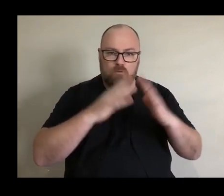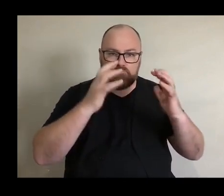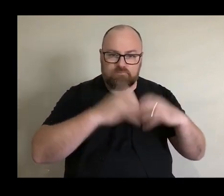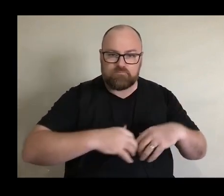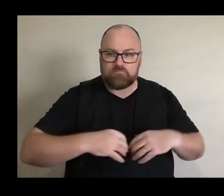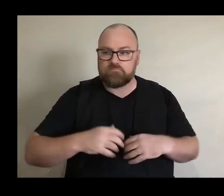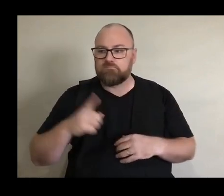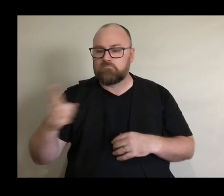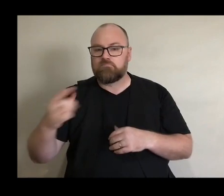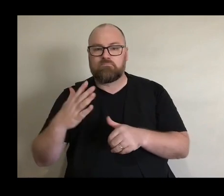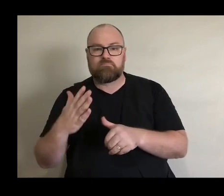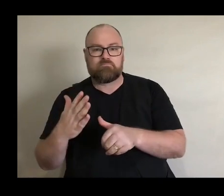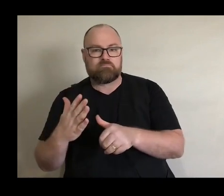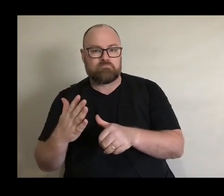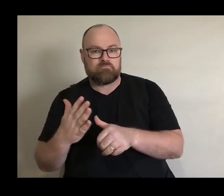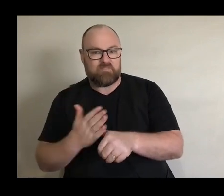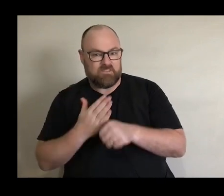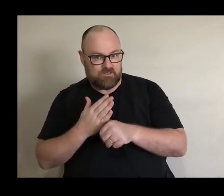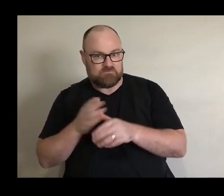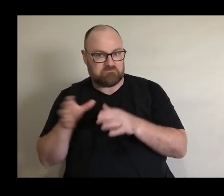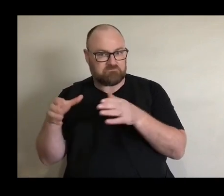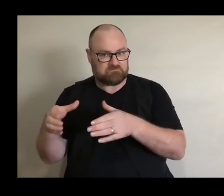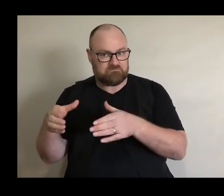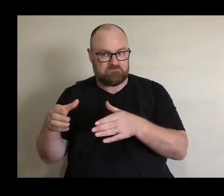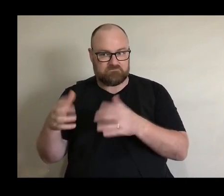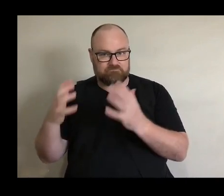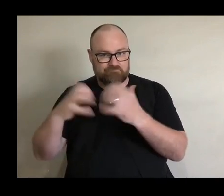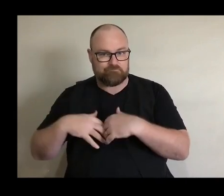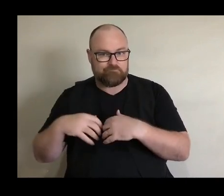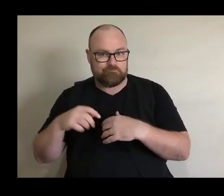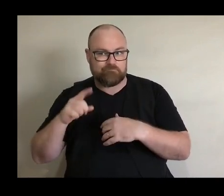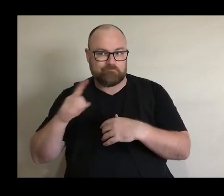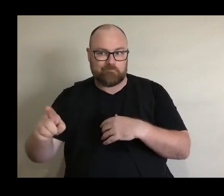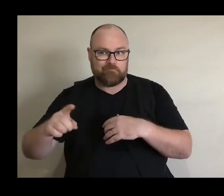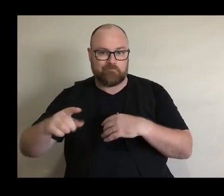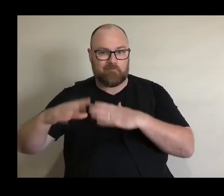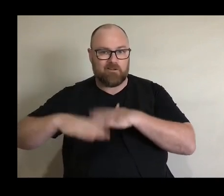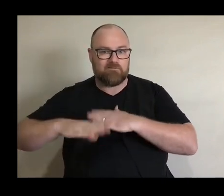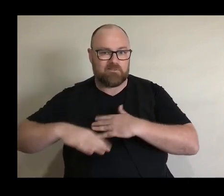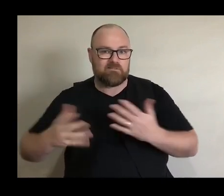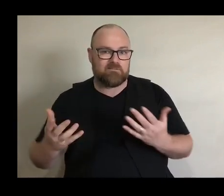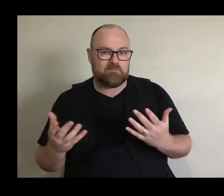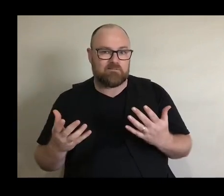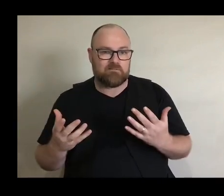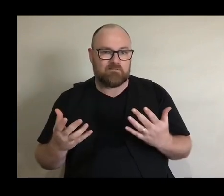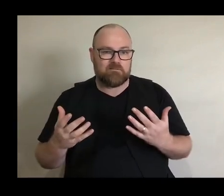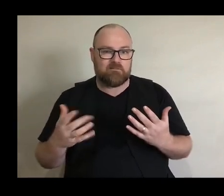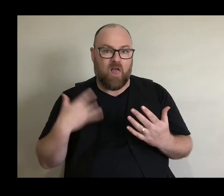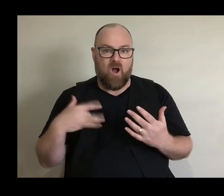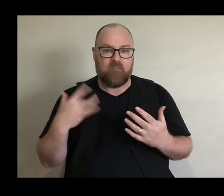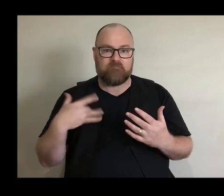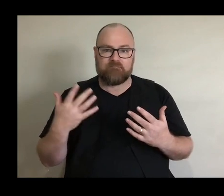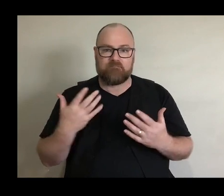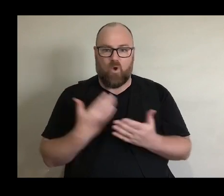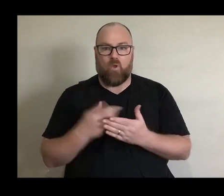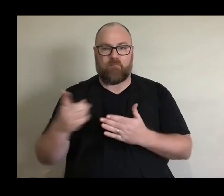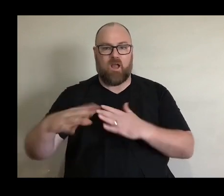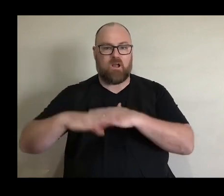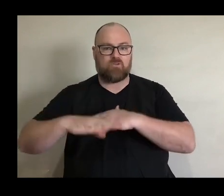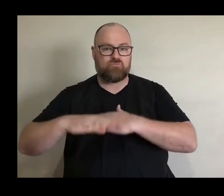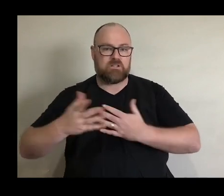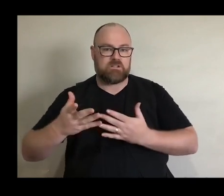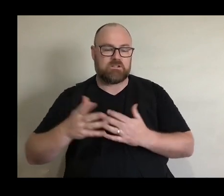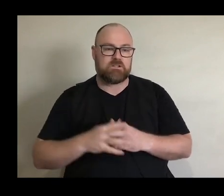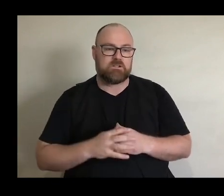mob, for Yuin mob down on that country, you know, losing country in a way, losing the life on that country in a lot of